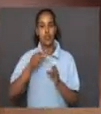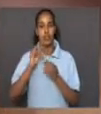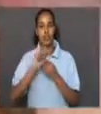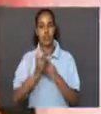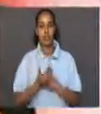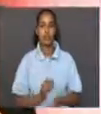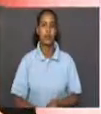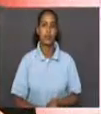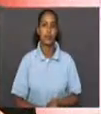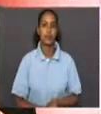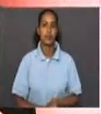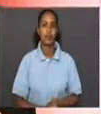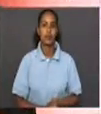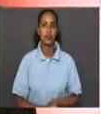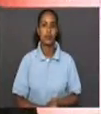gaseous state.